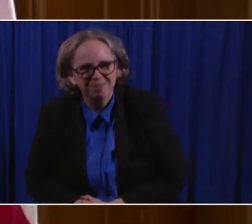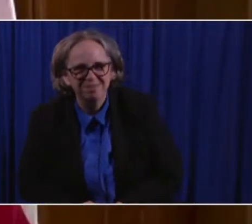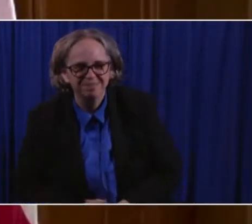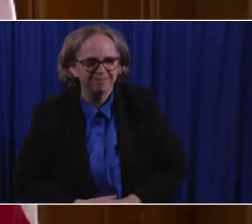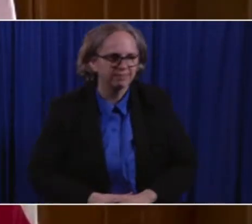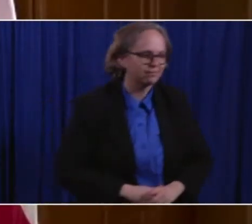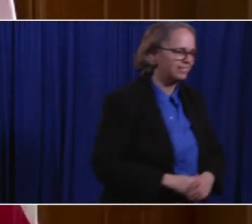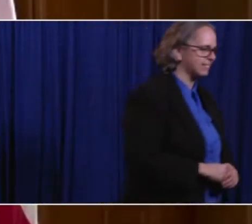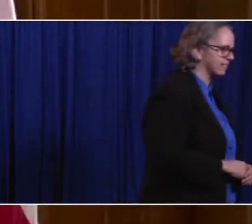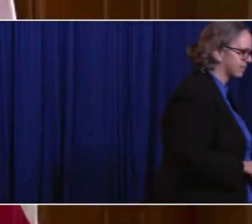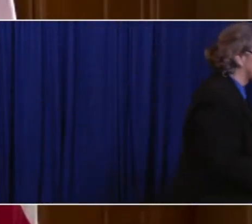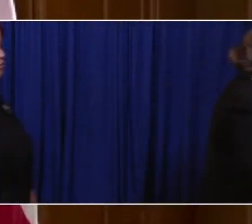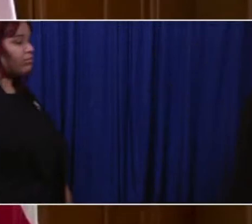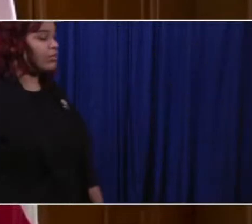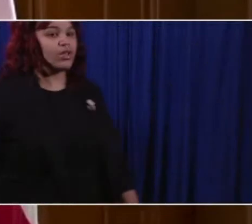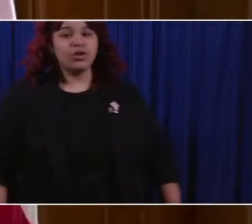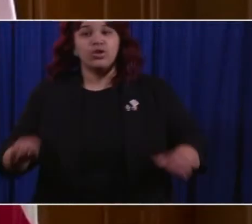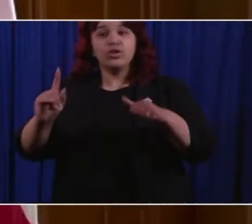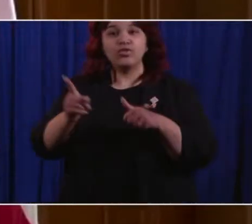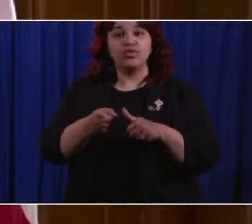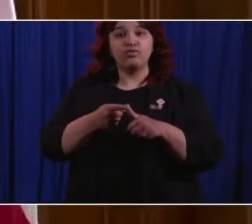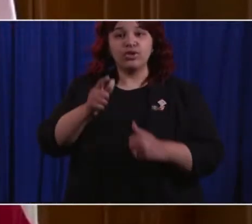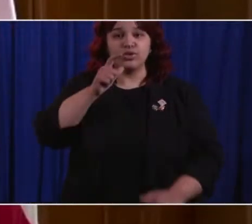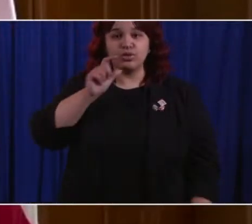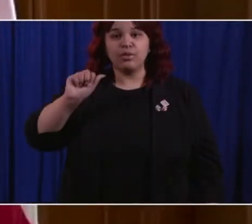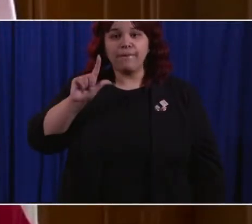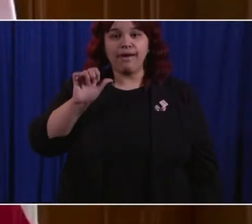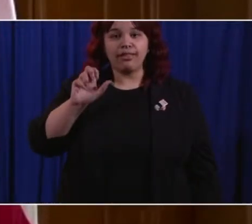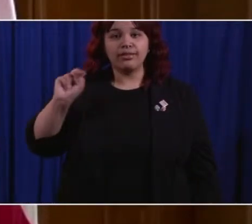today is from Allison Walker at WKEF in Dayton.